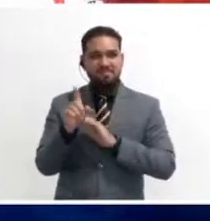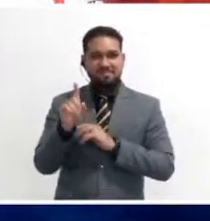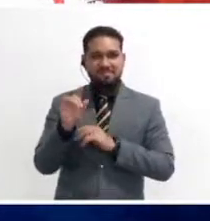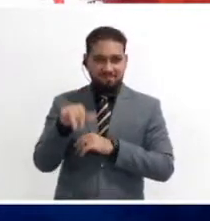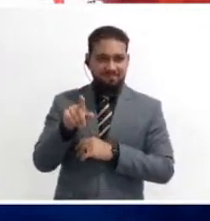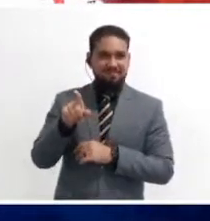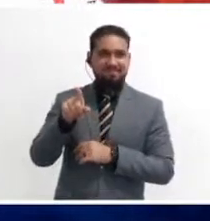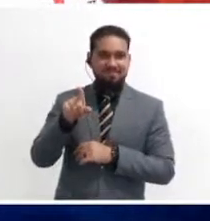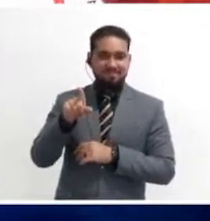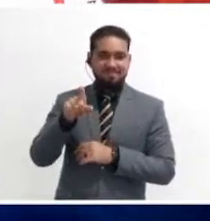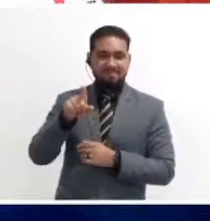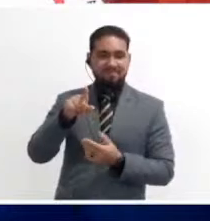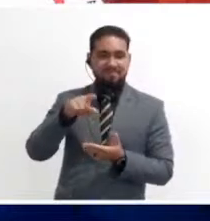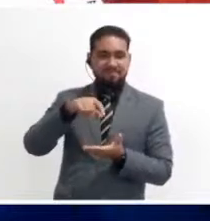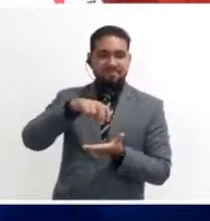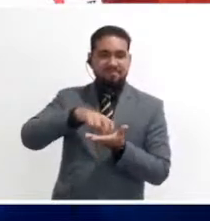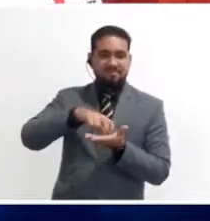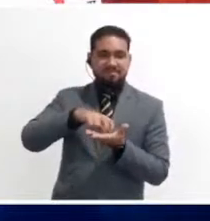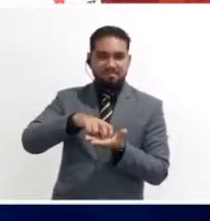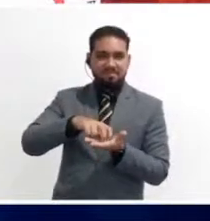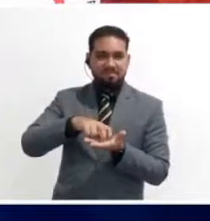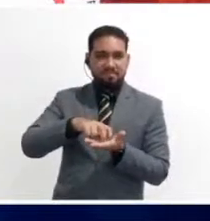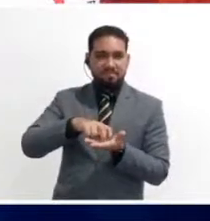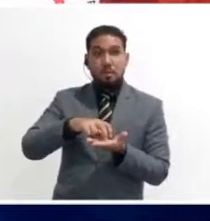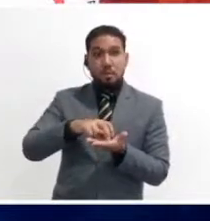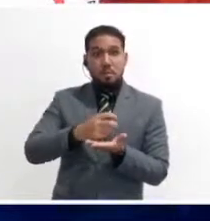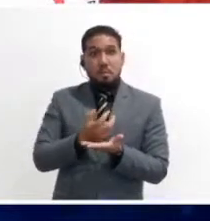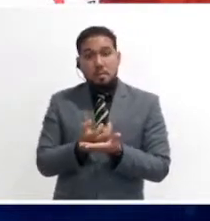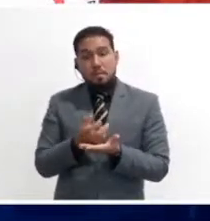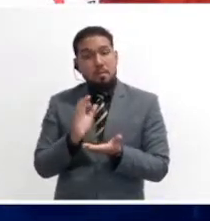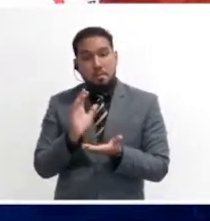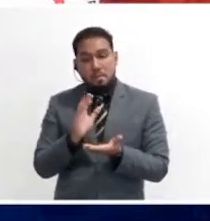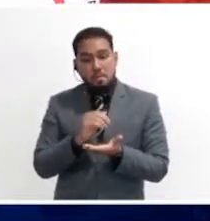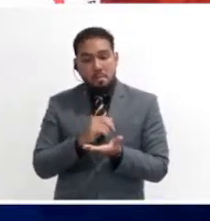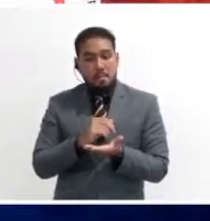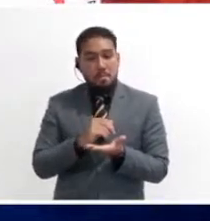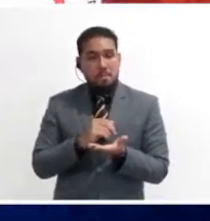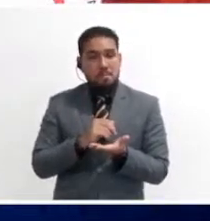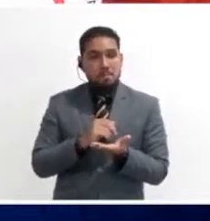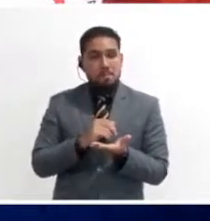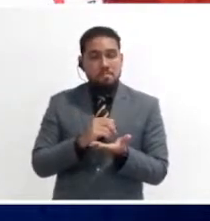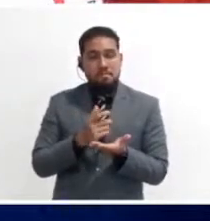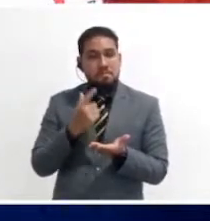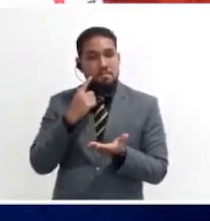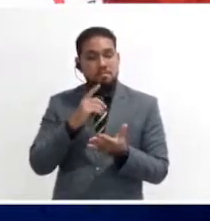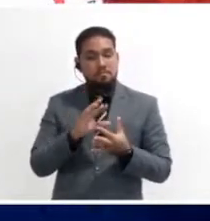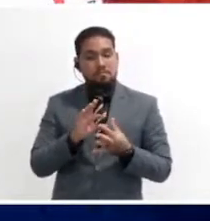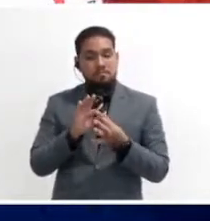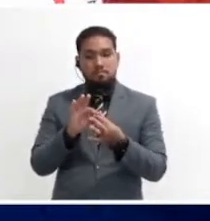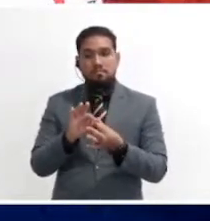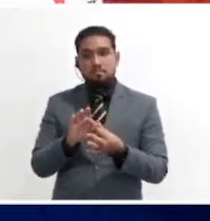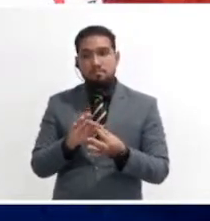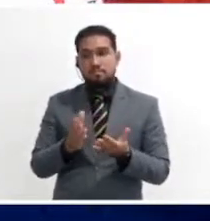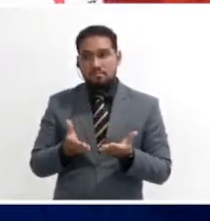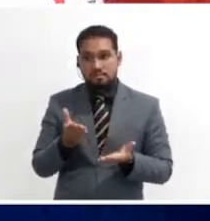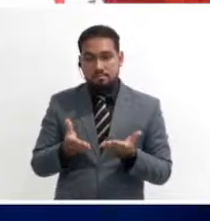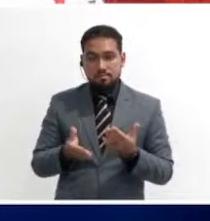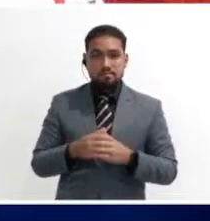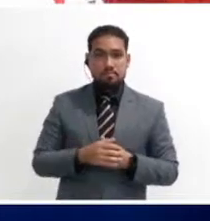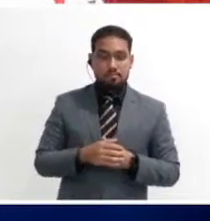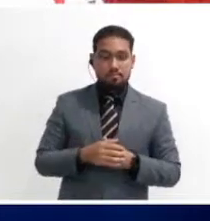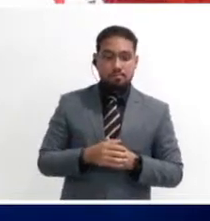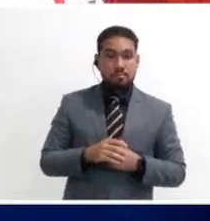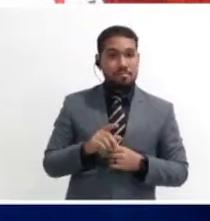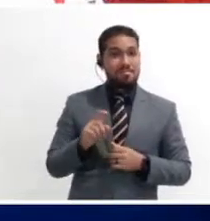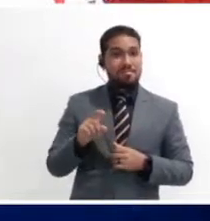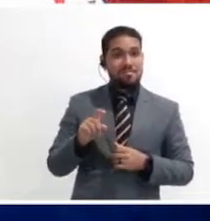wire bond. So essentially there, we're just making sure that the appropriate lead finishes on that portion of the lead frame where we